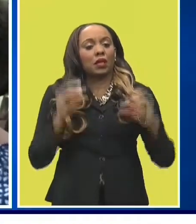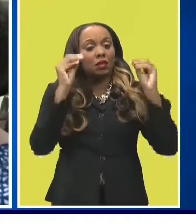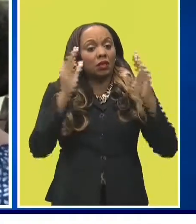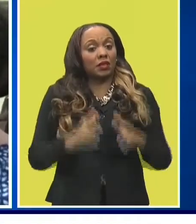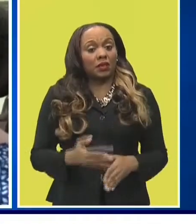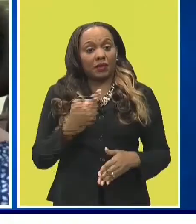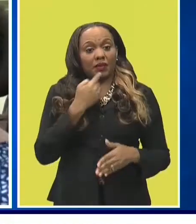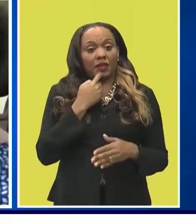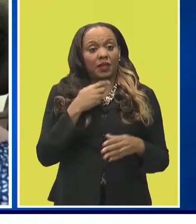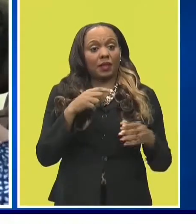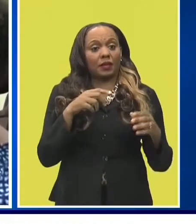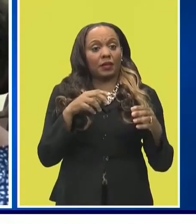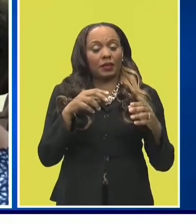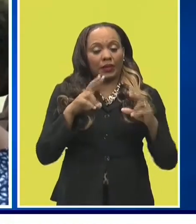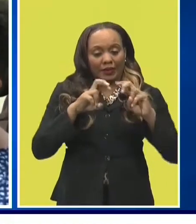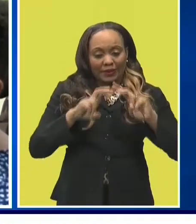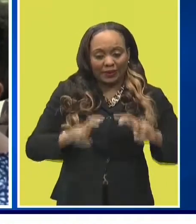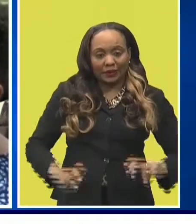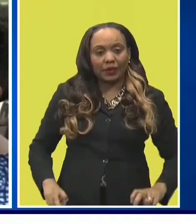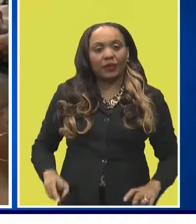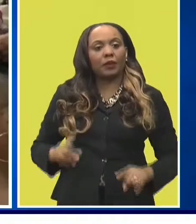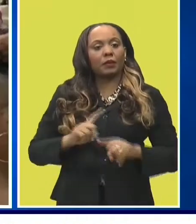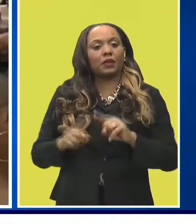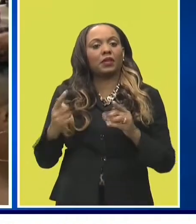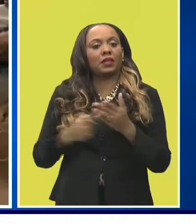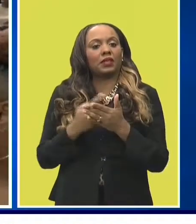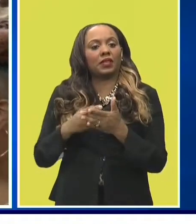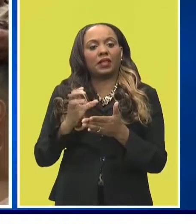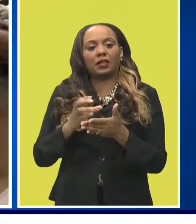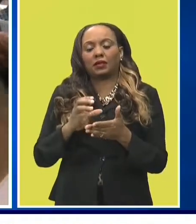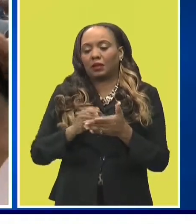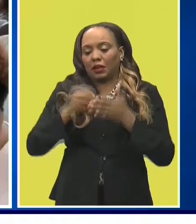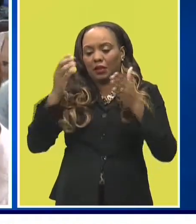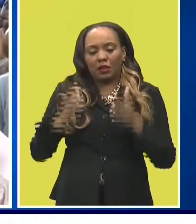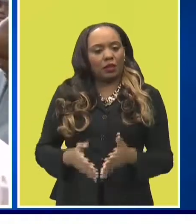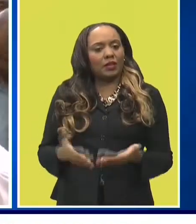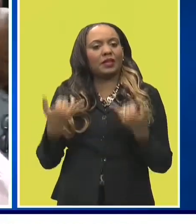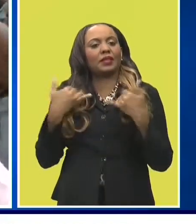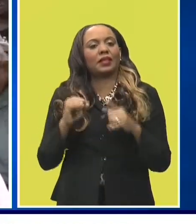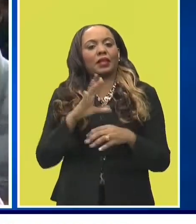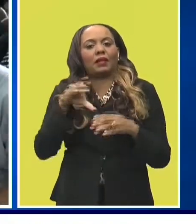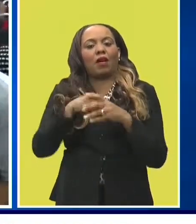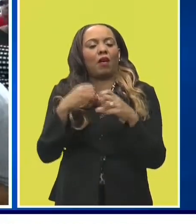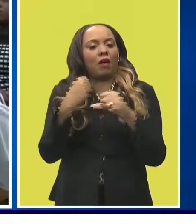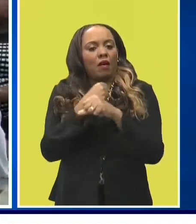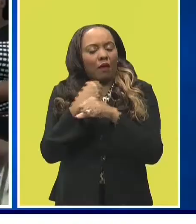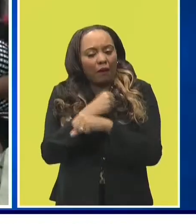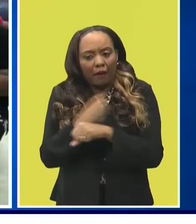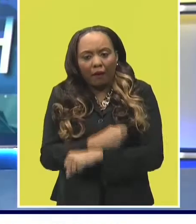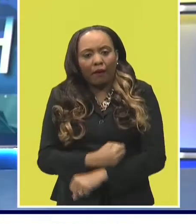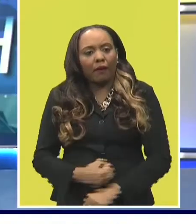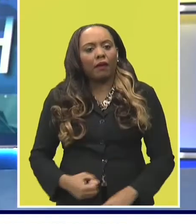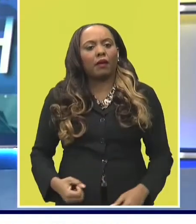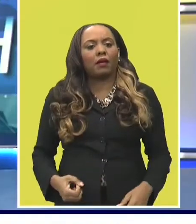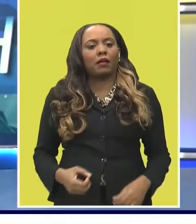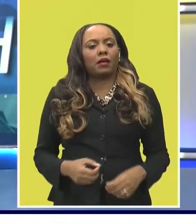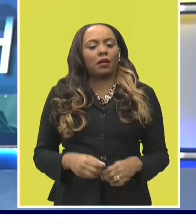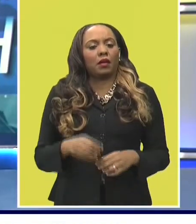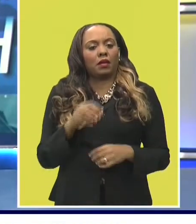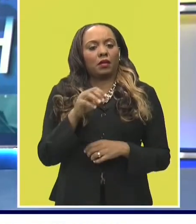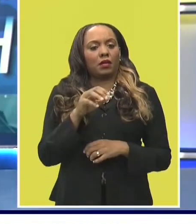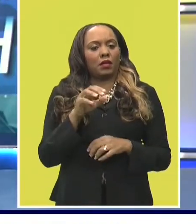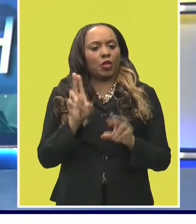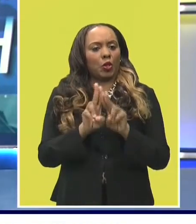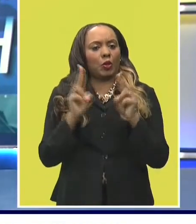ongoing, accused students often engaged in other violent acts before they received punishment. Meanwhile, BSTU President